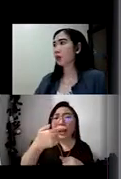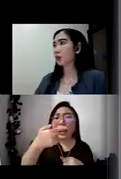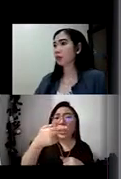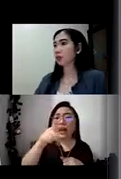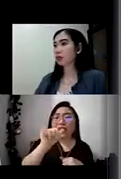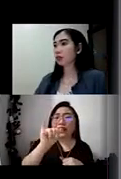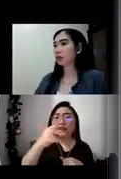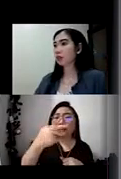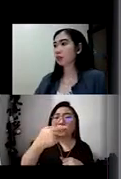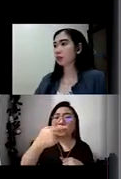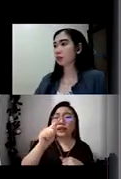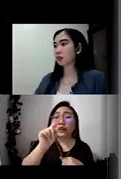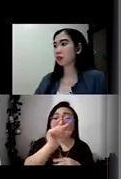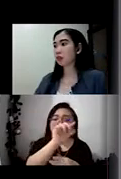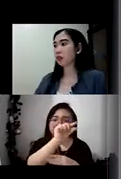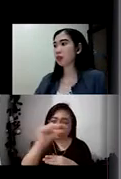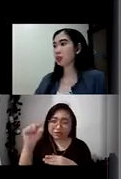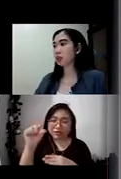comment,